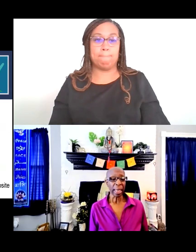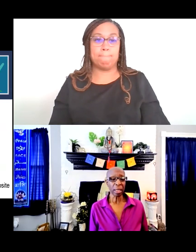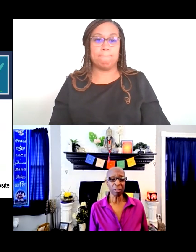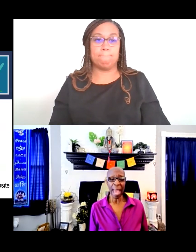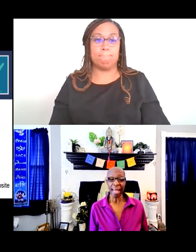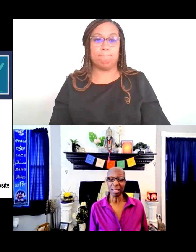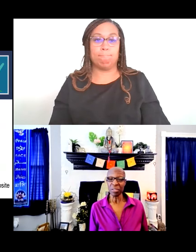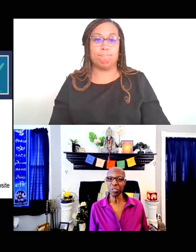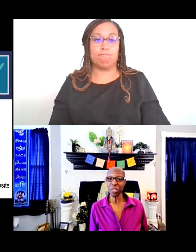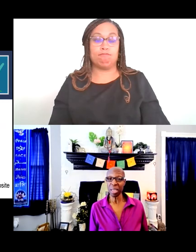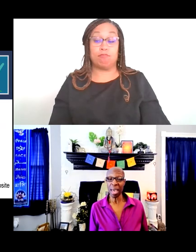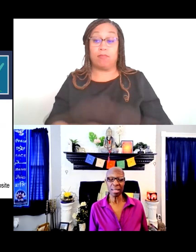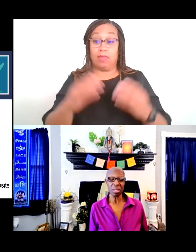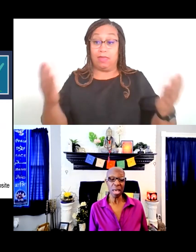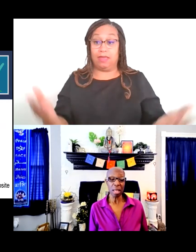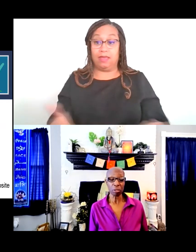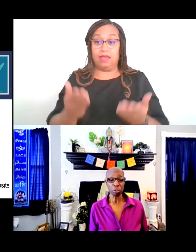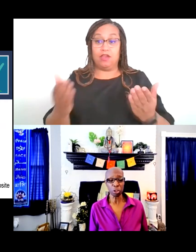Here at